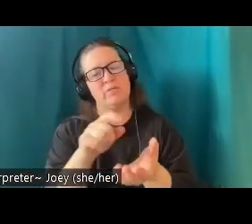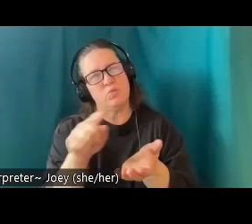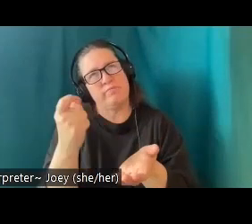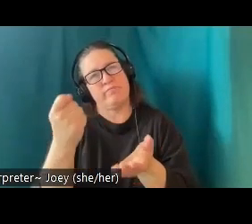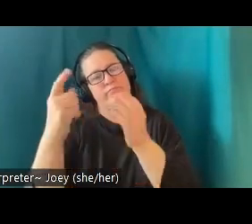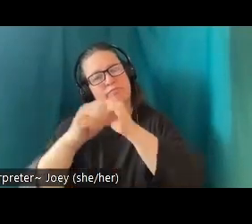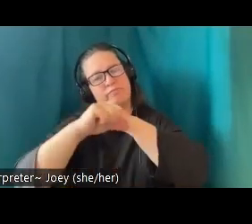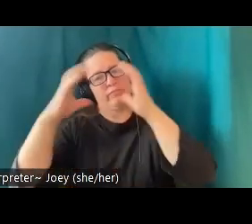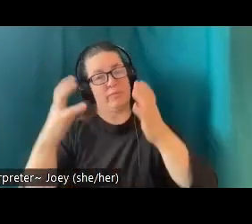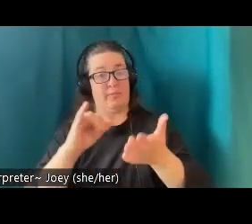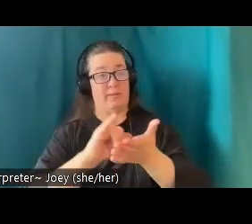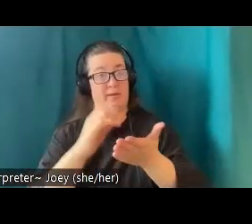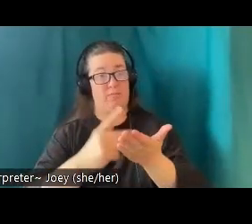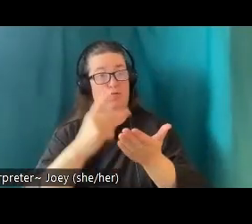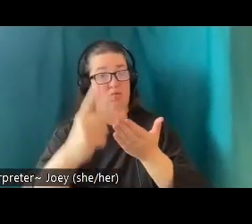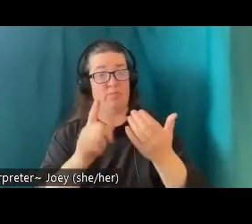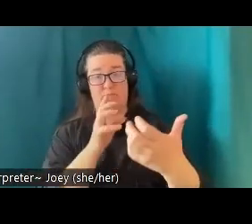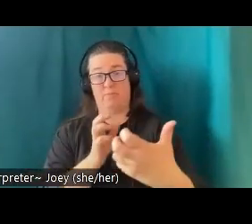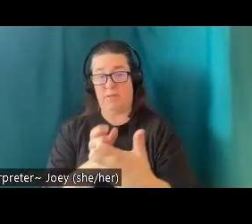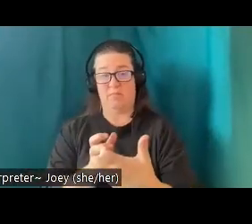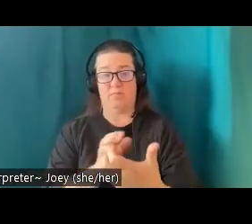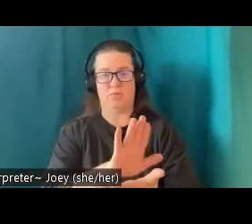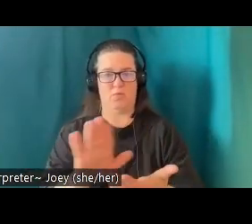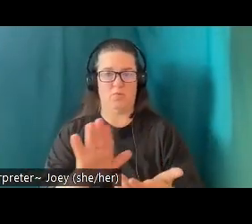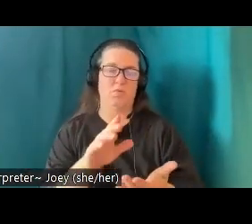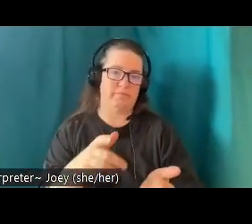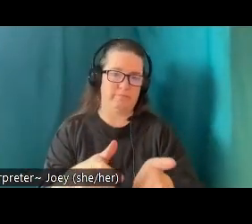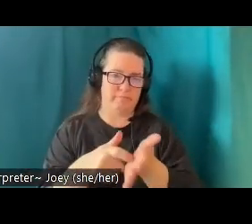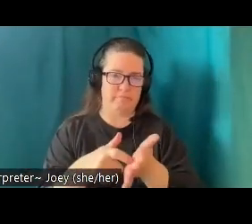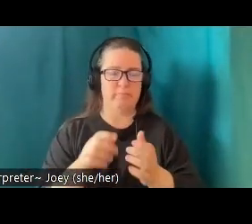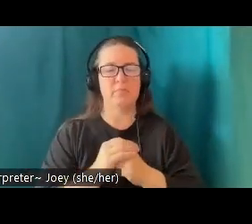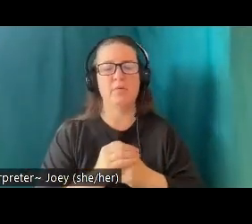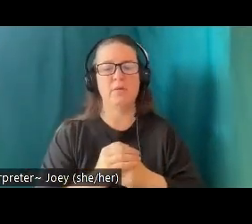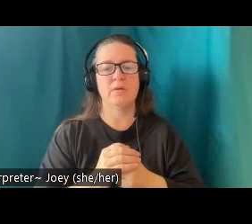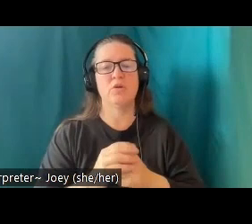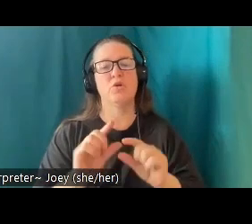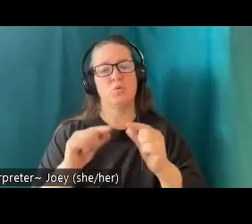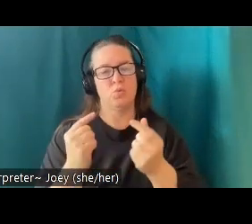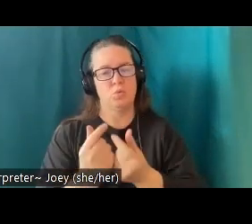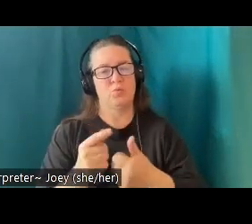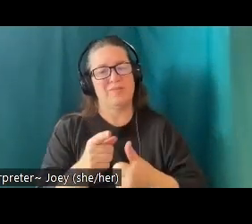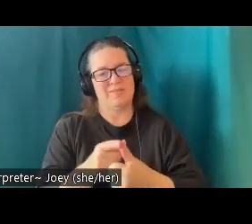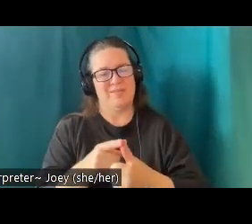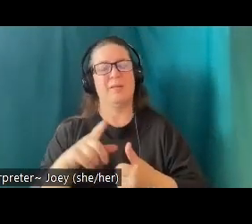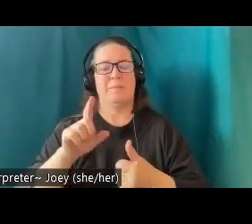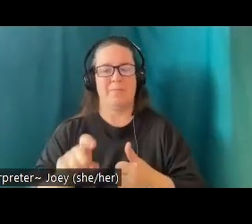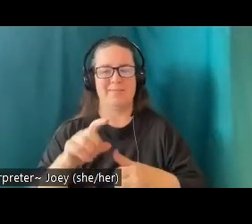to be eligible, groups must meet these 4 requirements. First, groups must be located in Washington